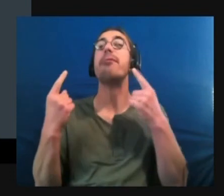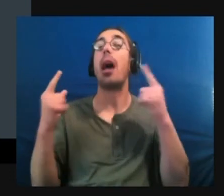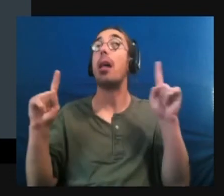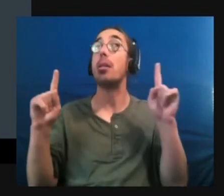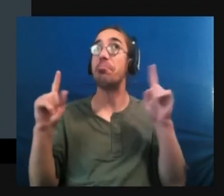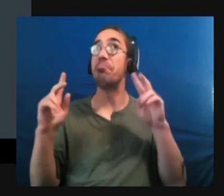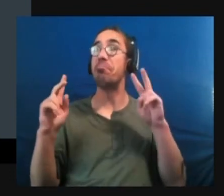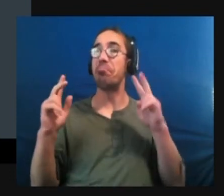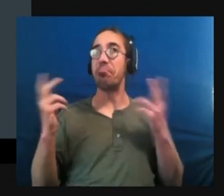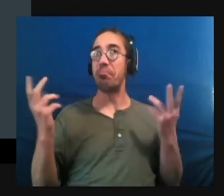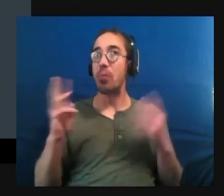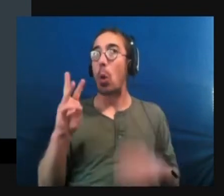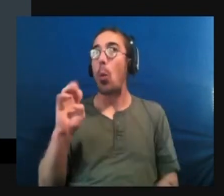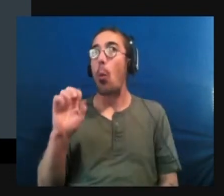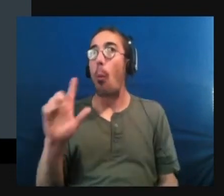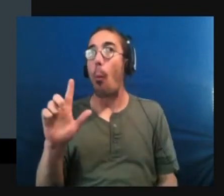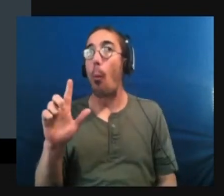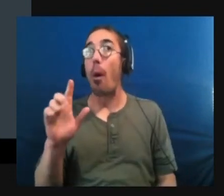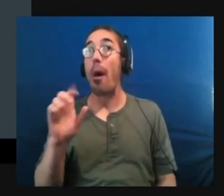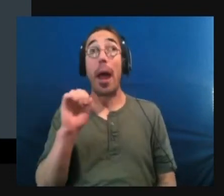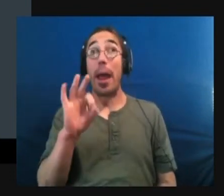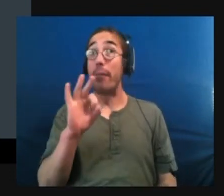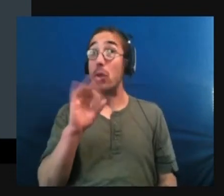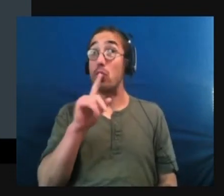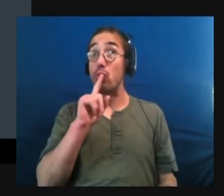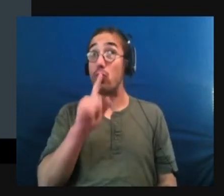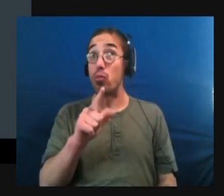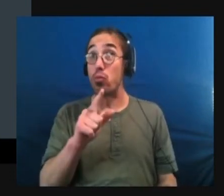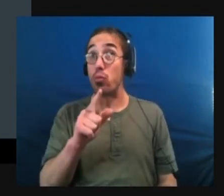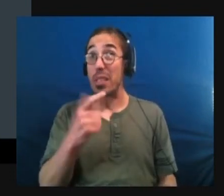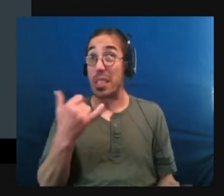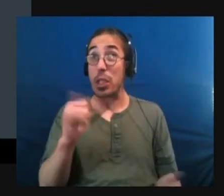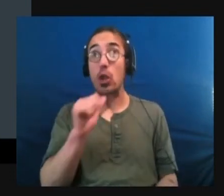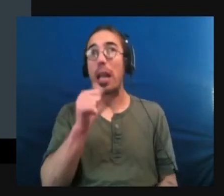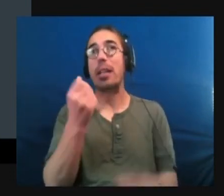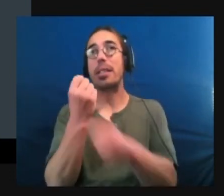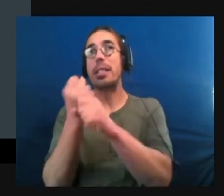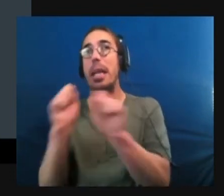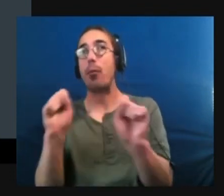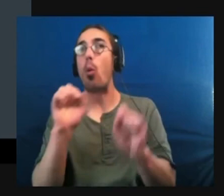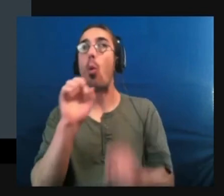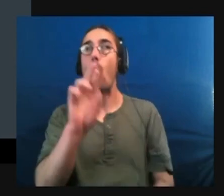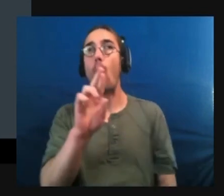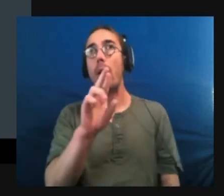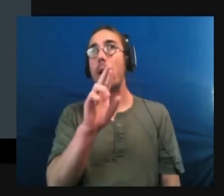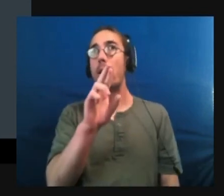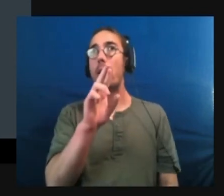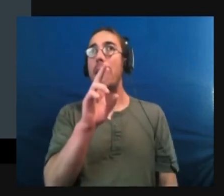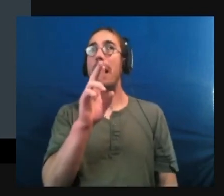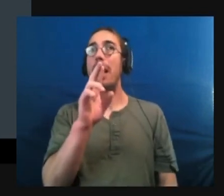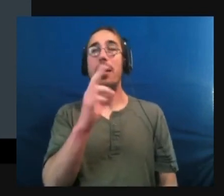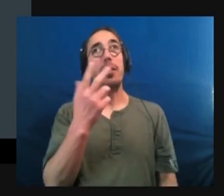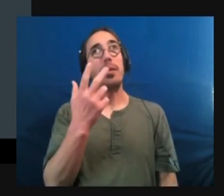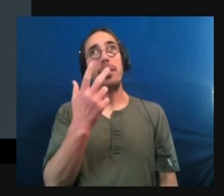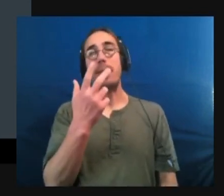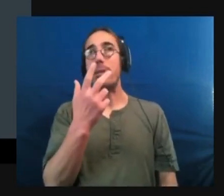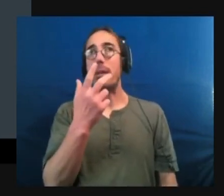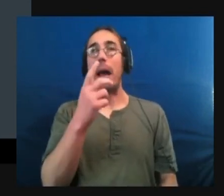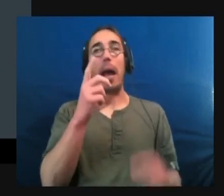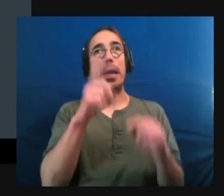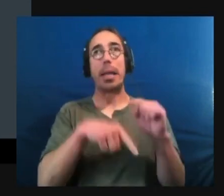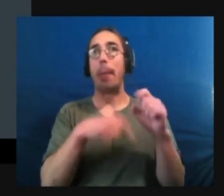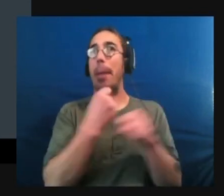well, is that still true? Is it not safe for me, or making a different choice? And I